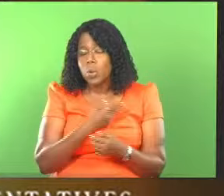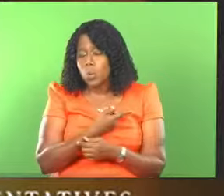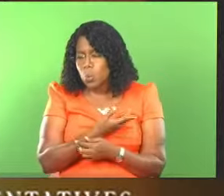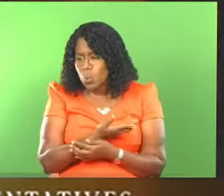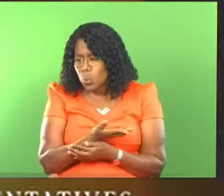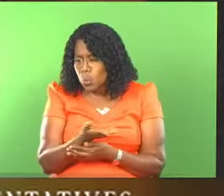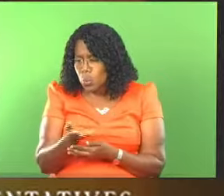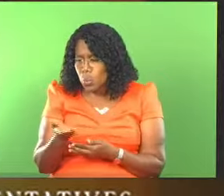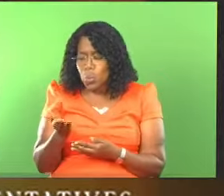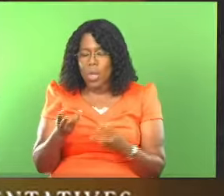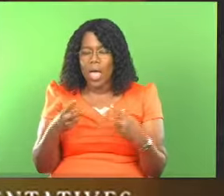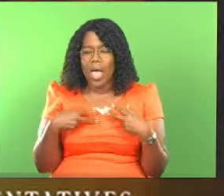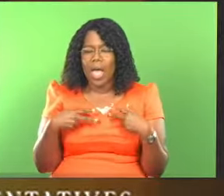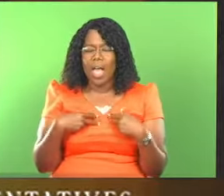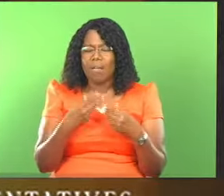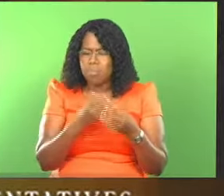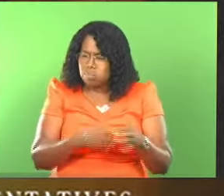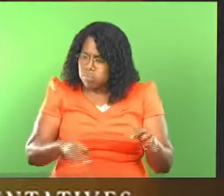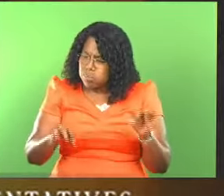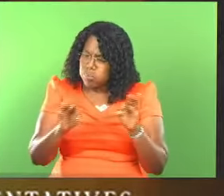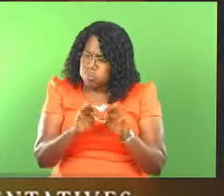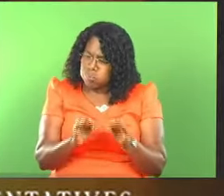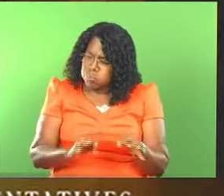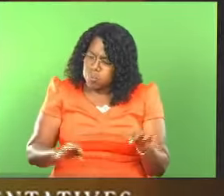in shaping that future.